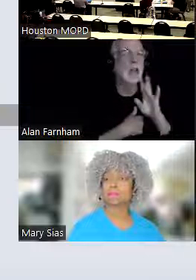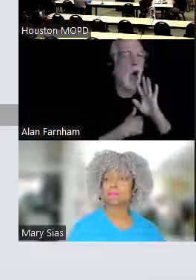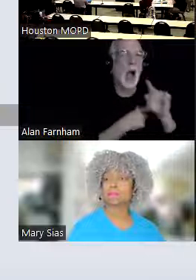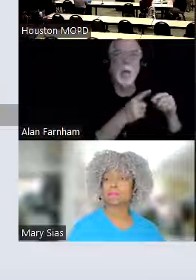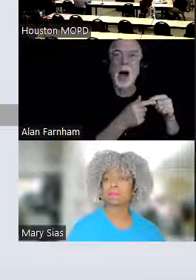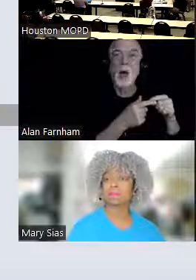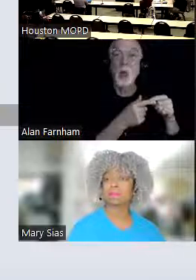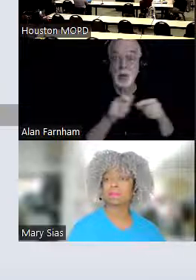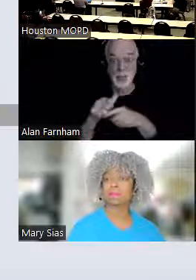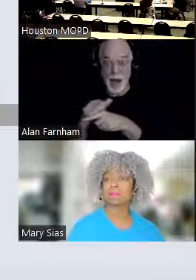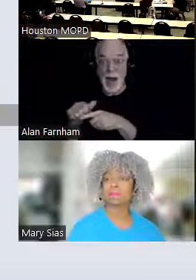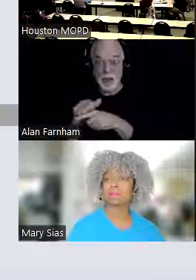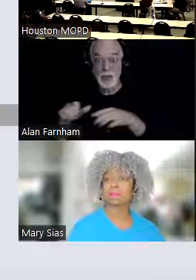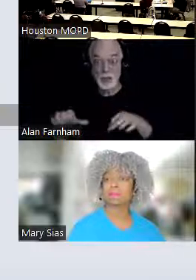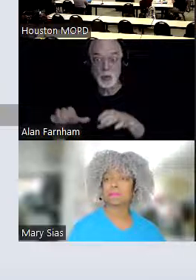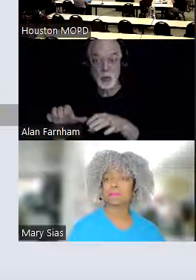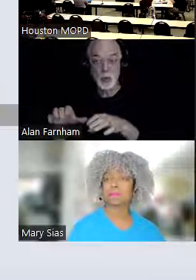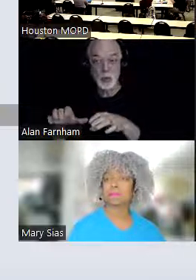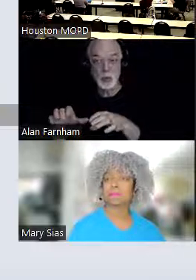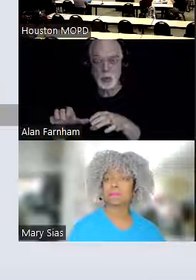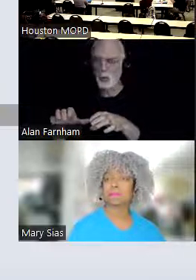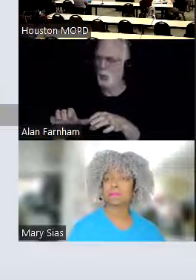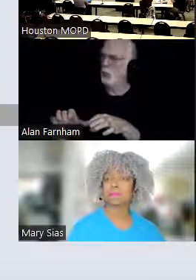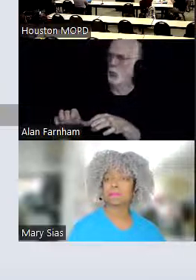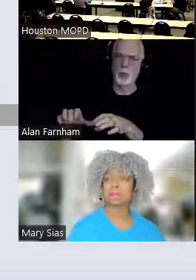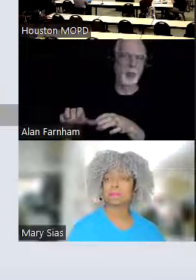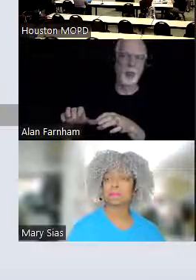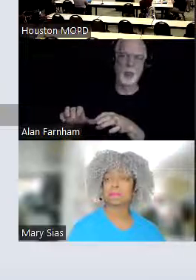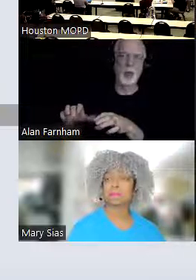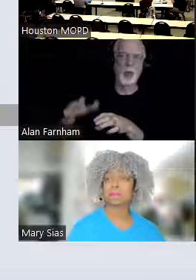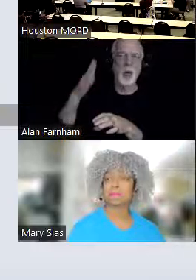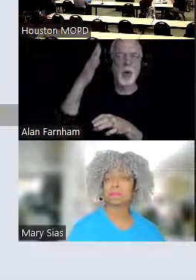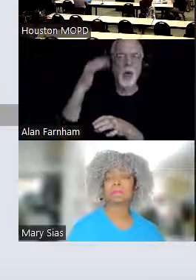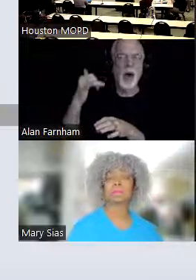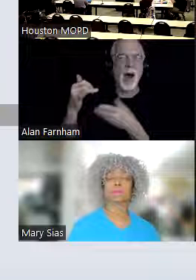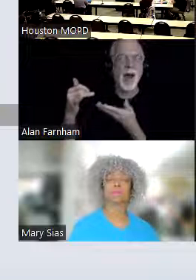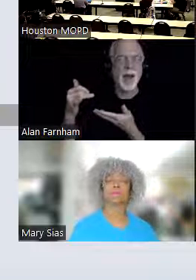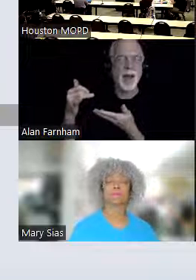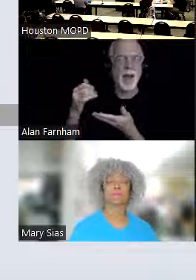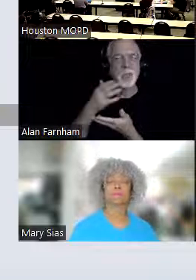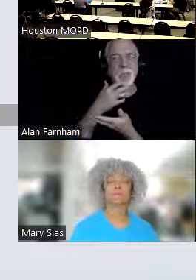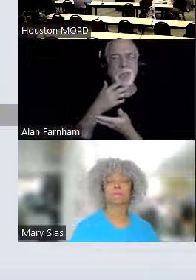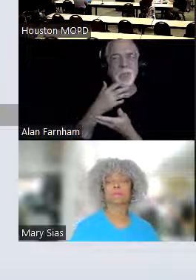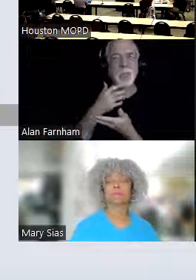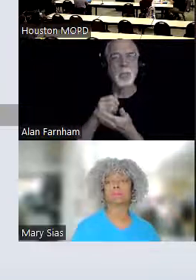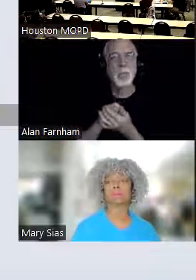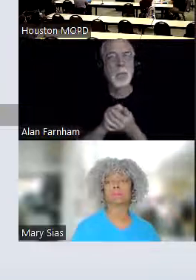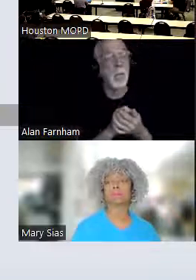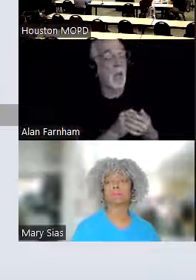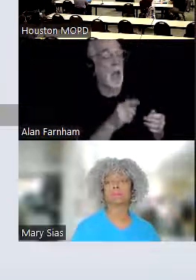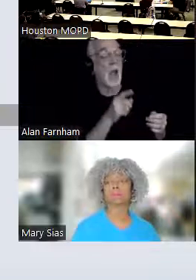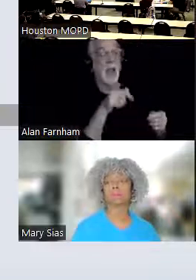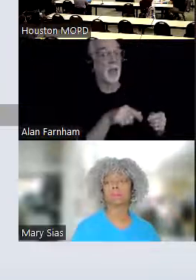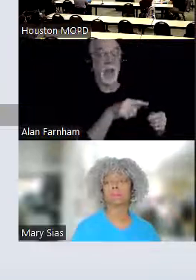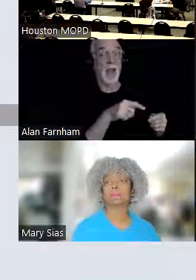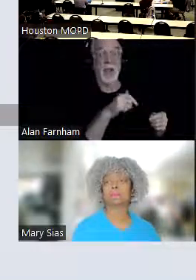And if we don't, why? A lot of people don't take into account visual loss, captioning, they don't integrate it into their social